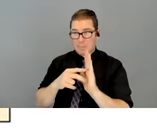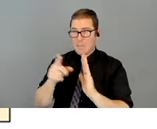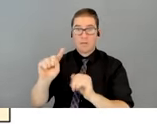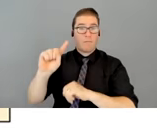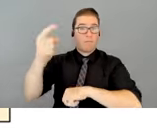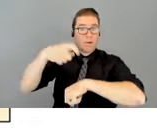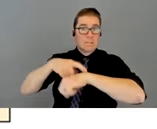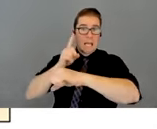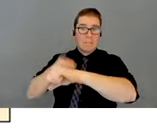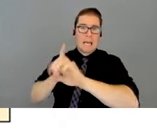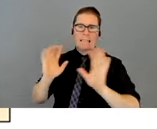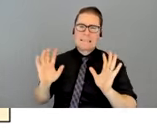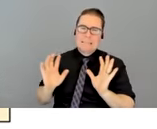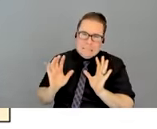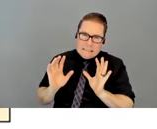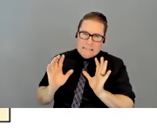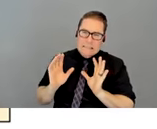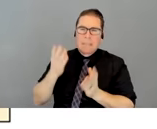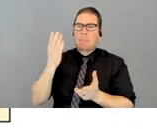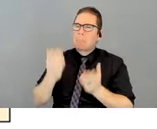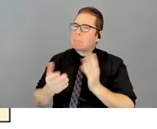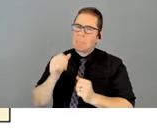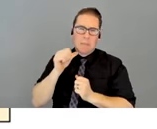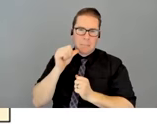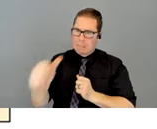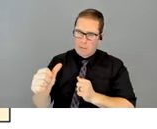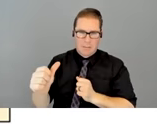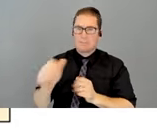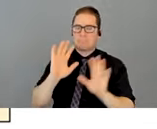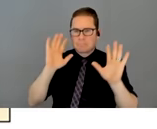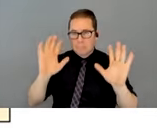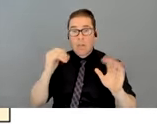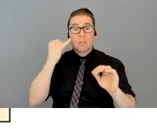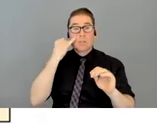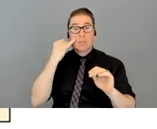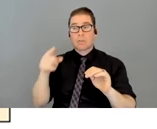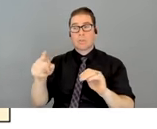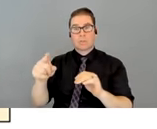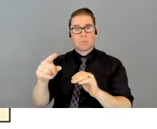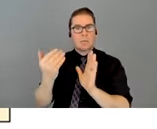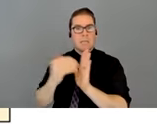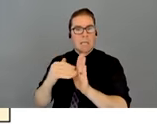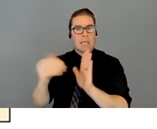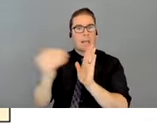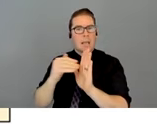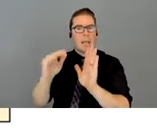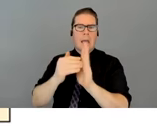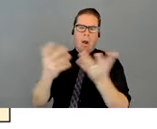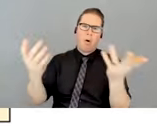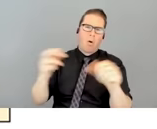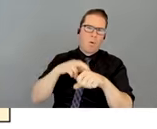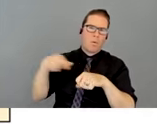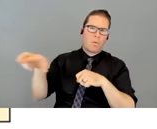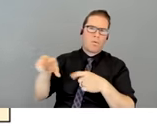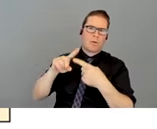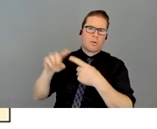And then we'll know that if the behavior continues, that it is a referral is definitely warranted to the Dean of